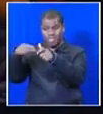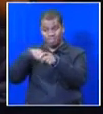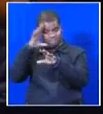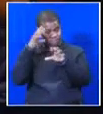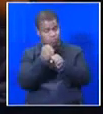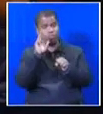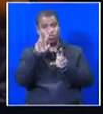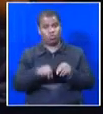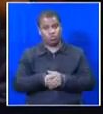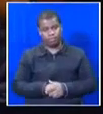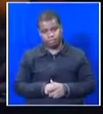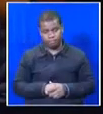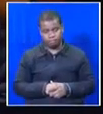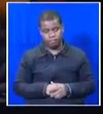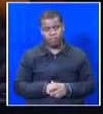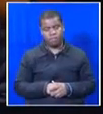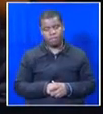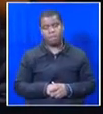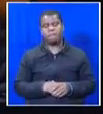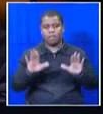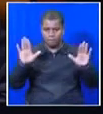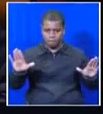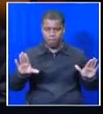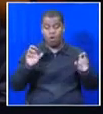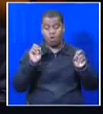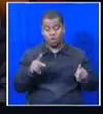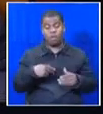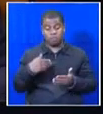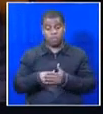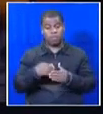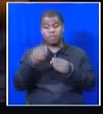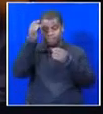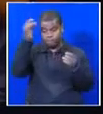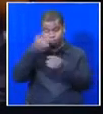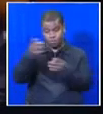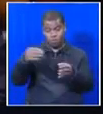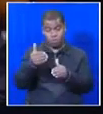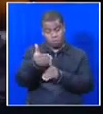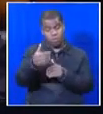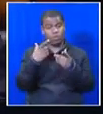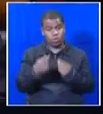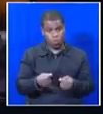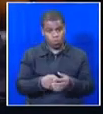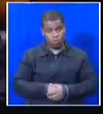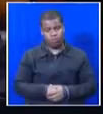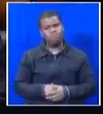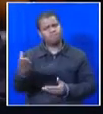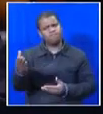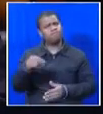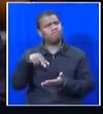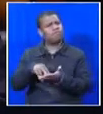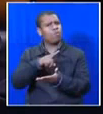what I'm going to do on the spot here very soon, yes. Honourable member, what are you raising on?